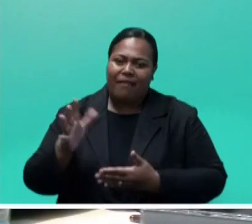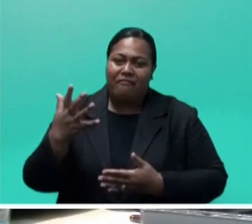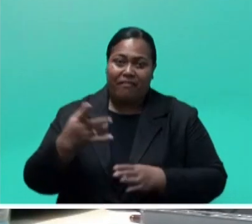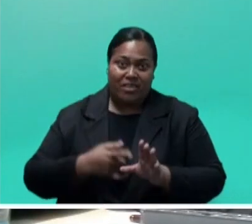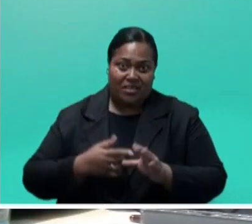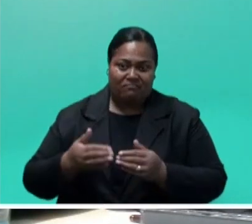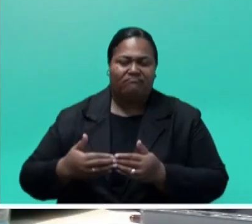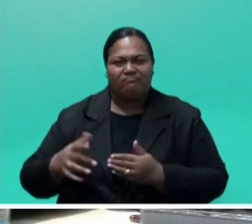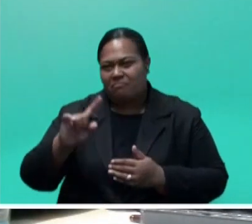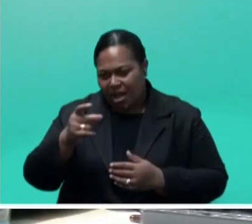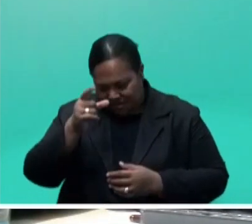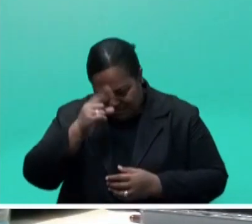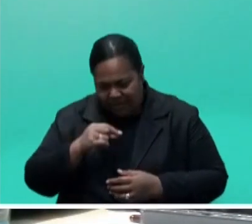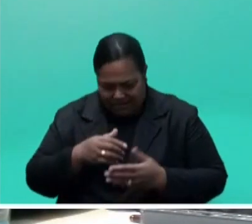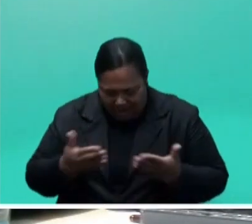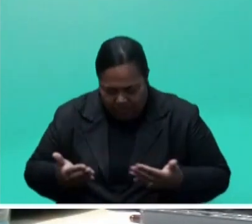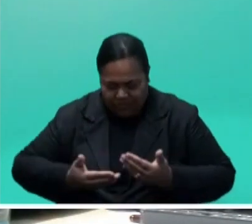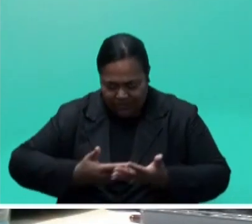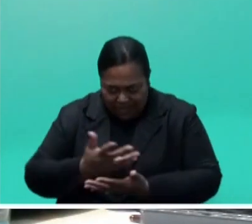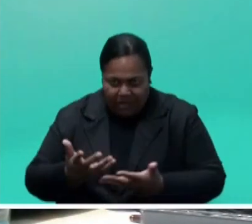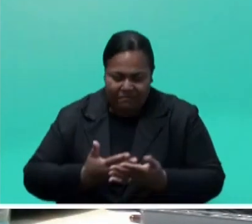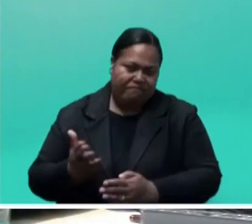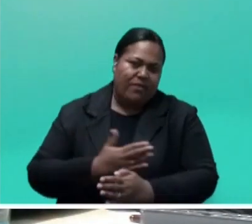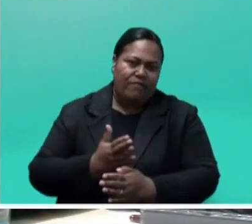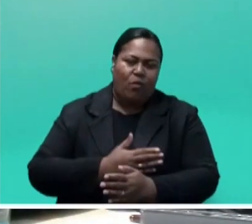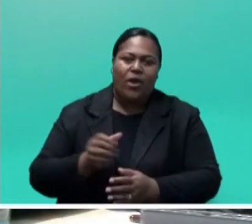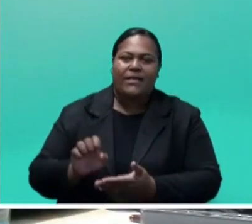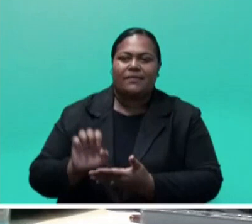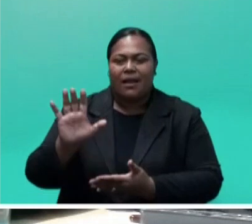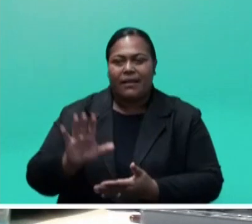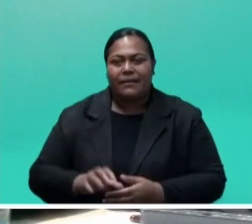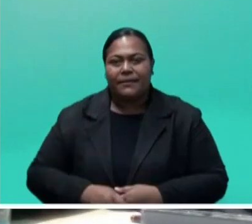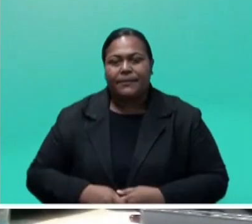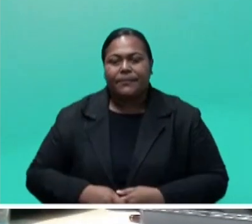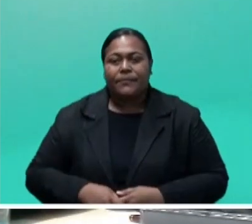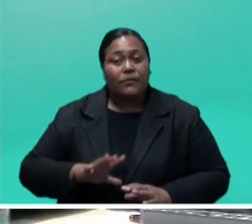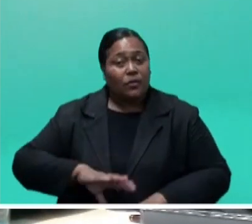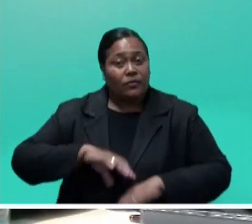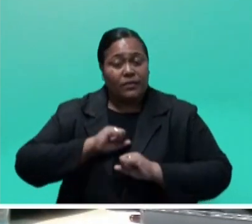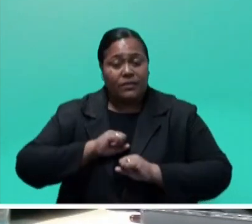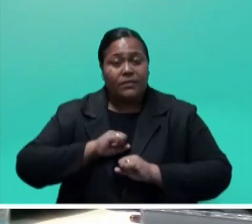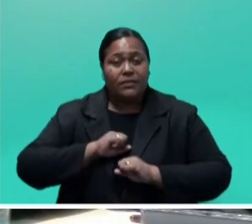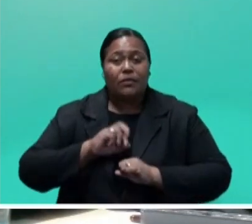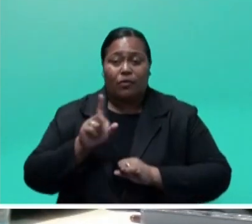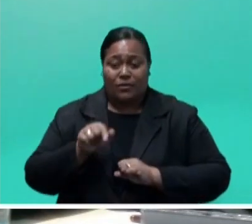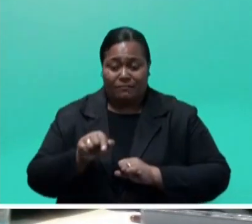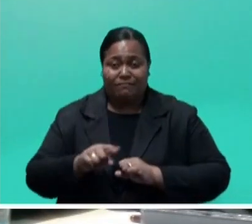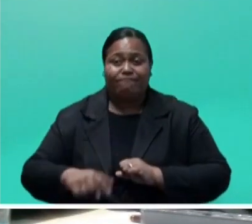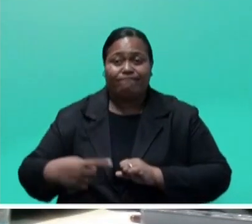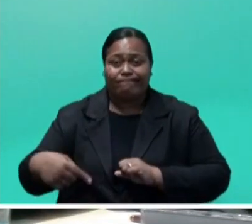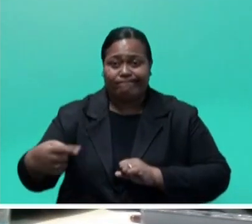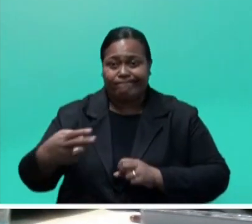start consultation within 10 years before the expiry. This will bring confidence for the continuity of not